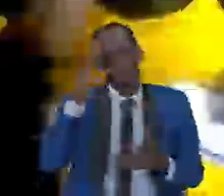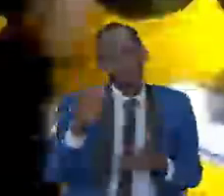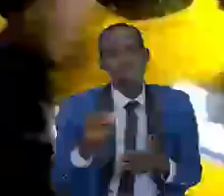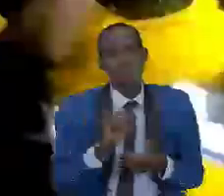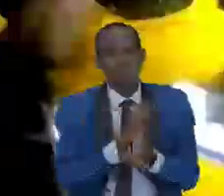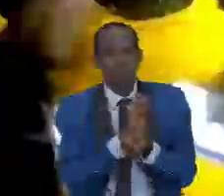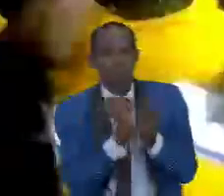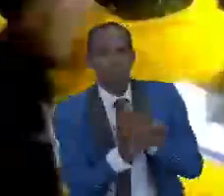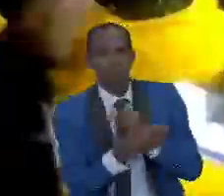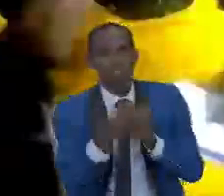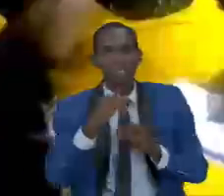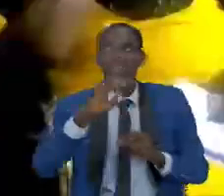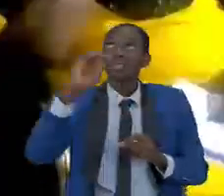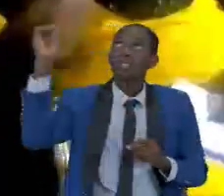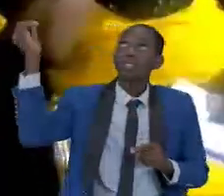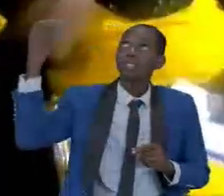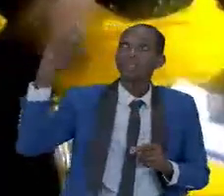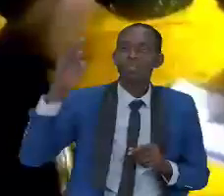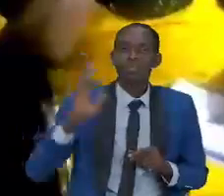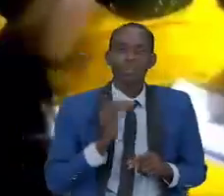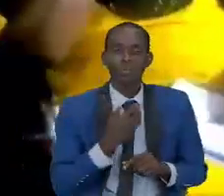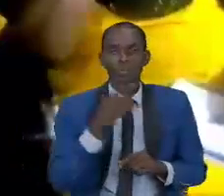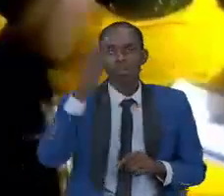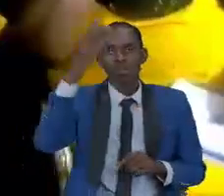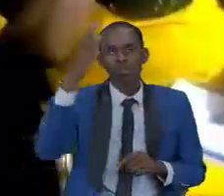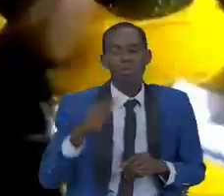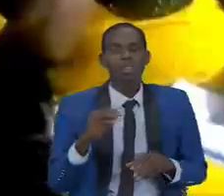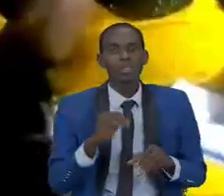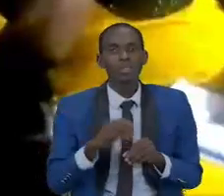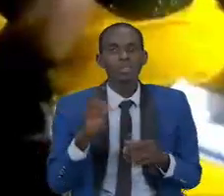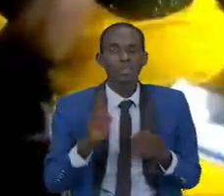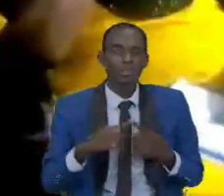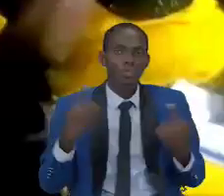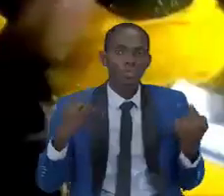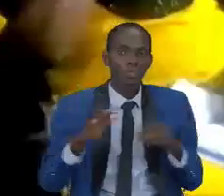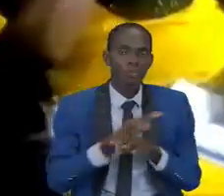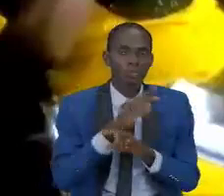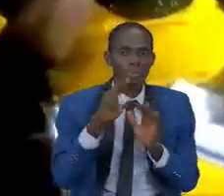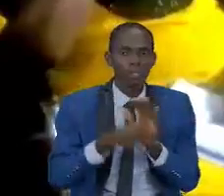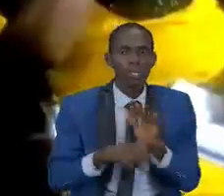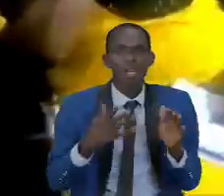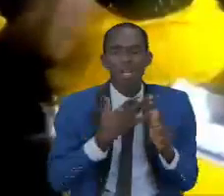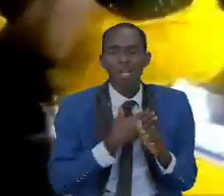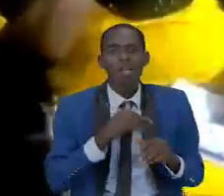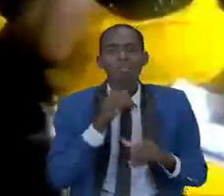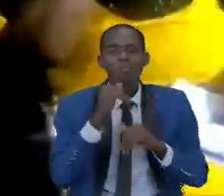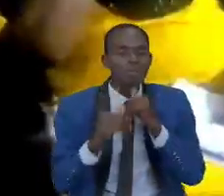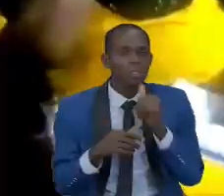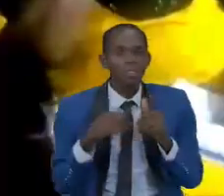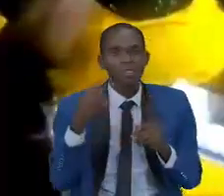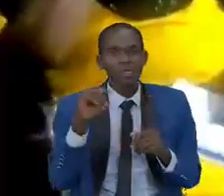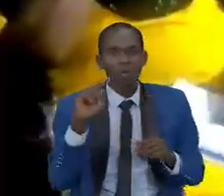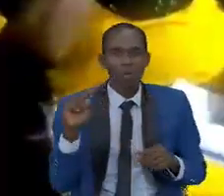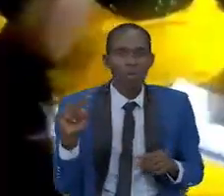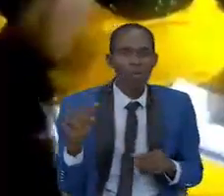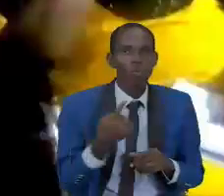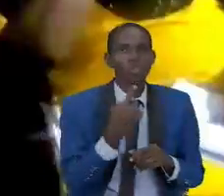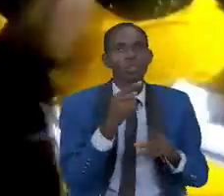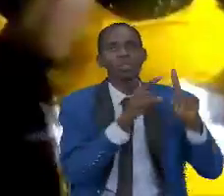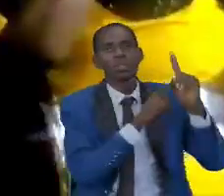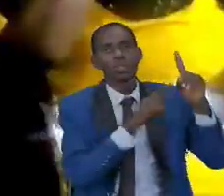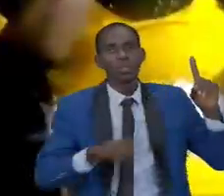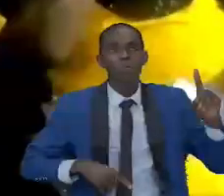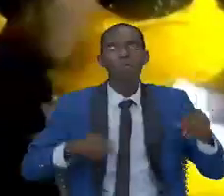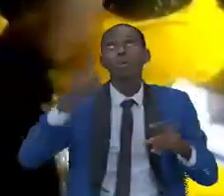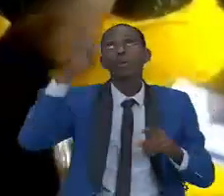of our God into lasciviousness and denying the only Lord God and